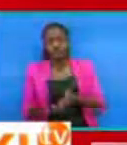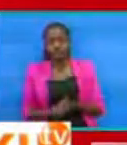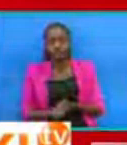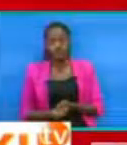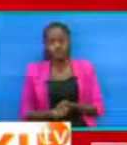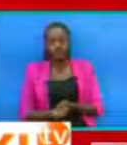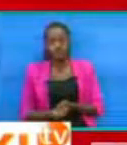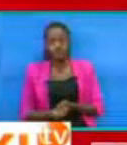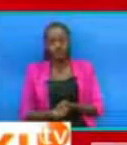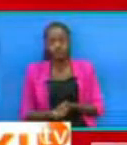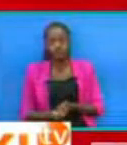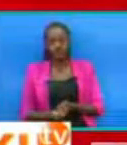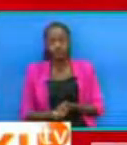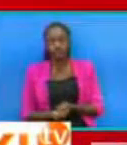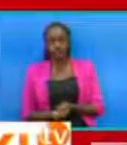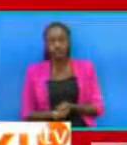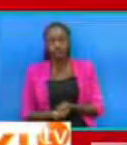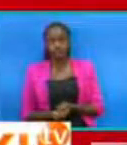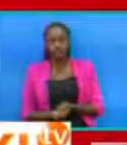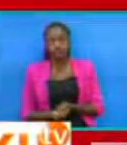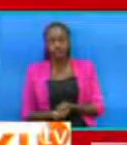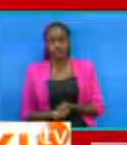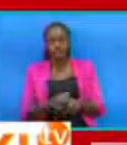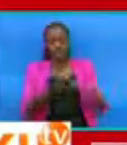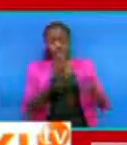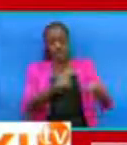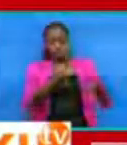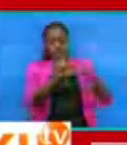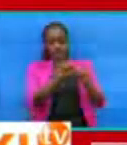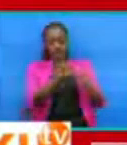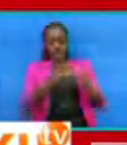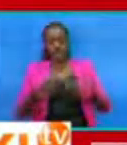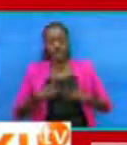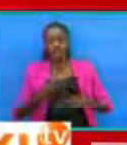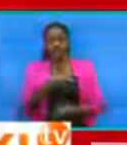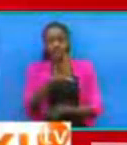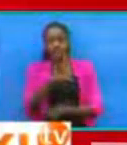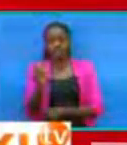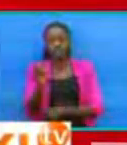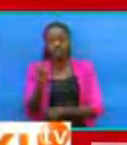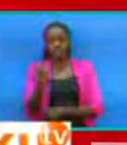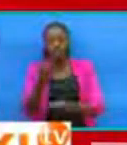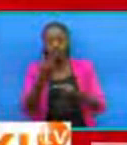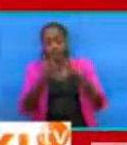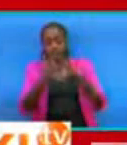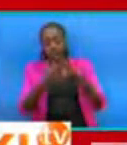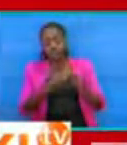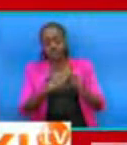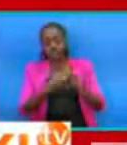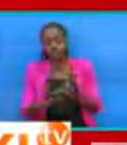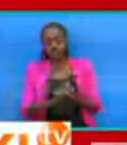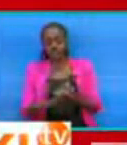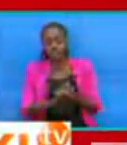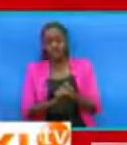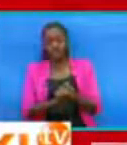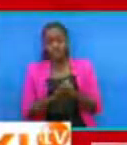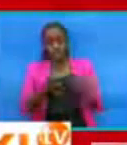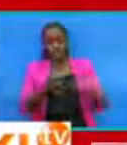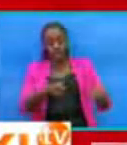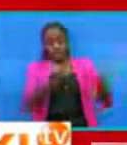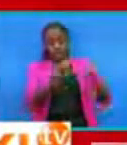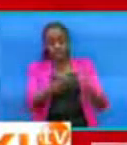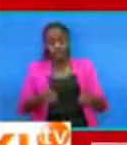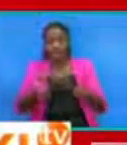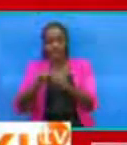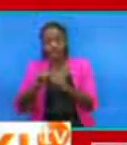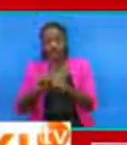not so sophisticated shoes. There's what is called barefoot learning, and